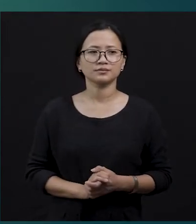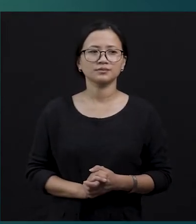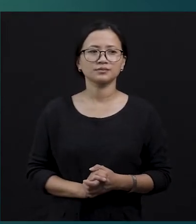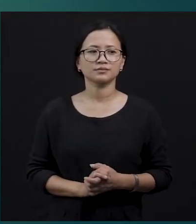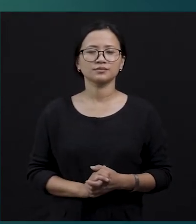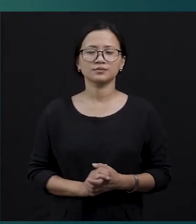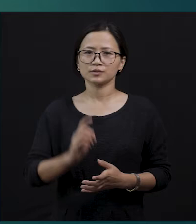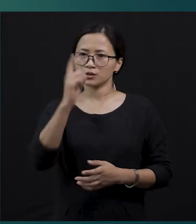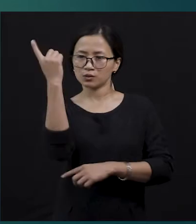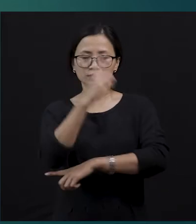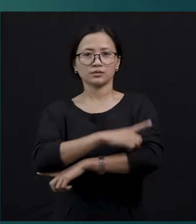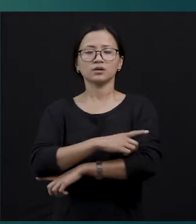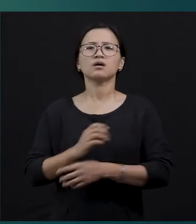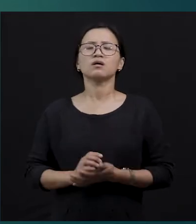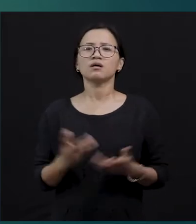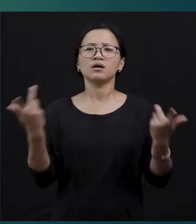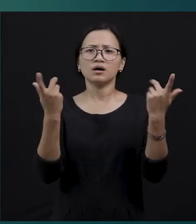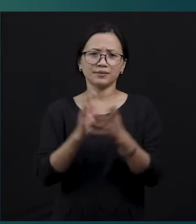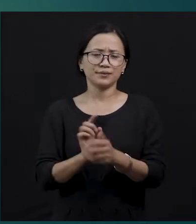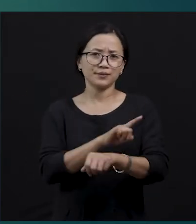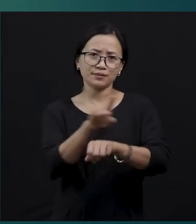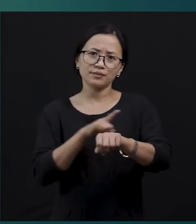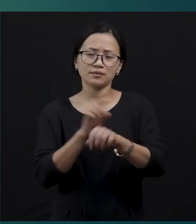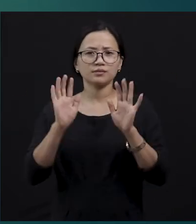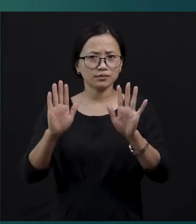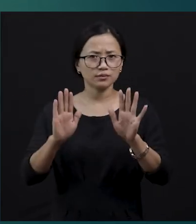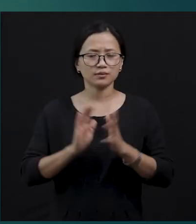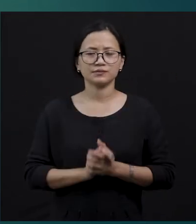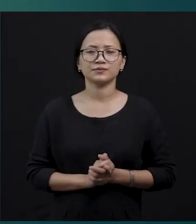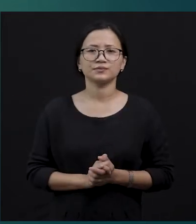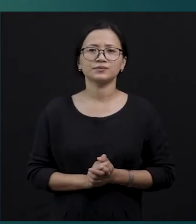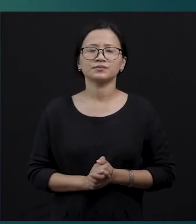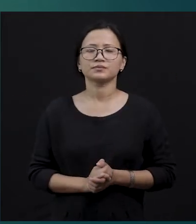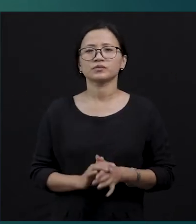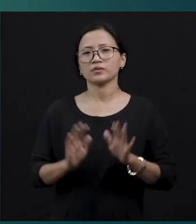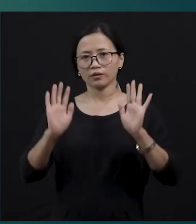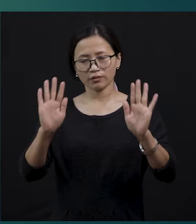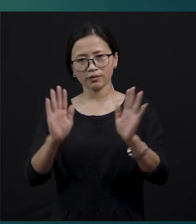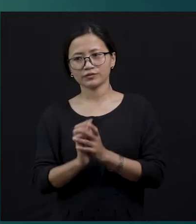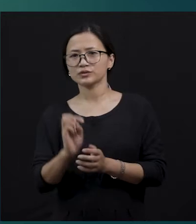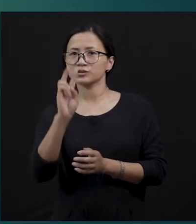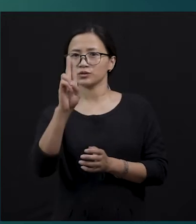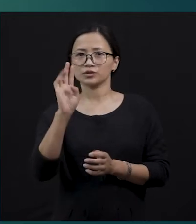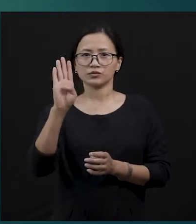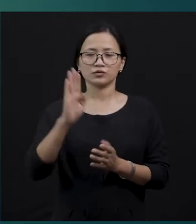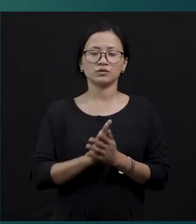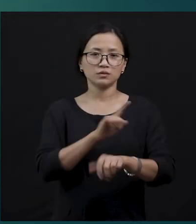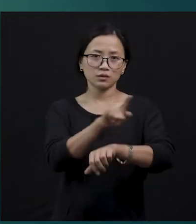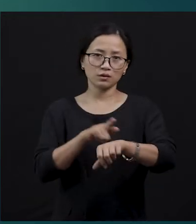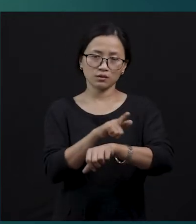So in one day, how many hours do you have? How many hours we have? We have 24 hours,